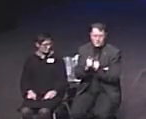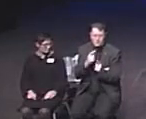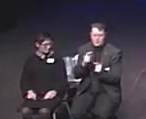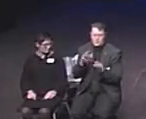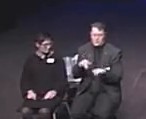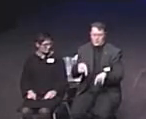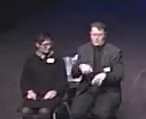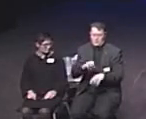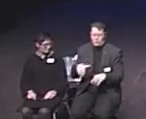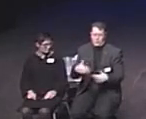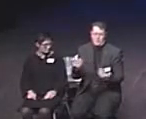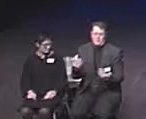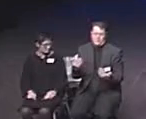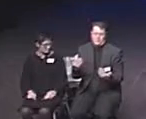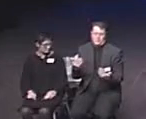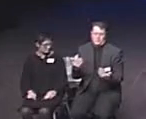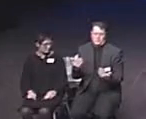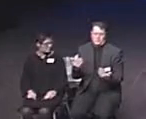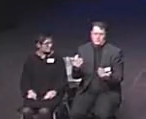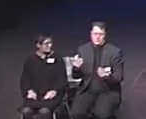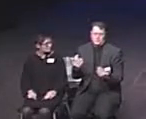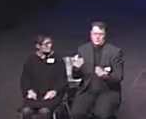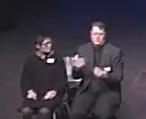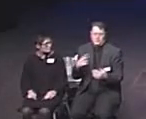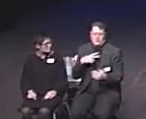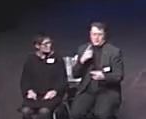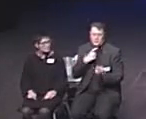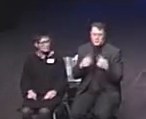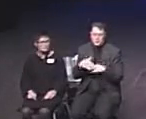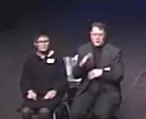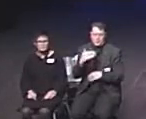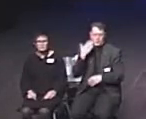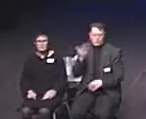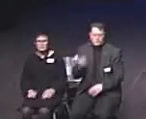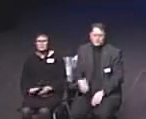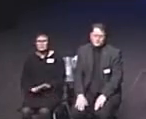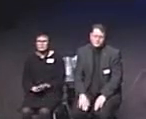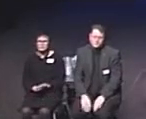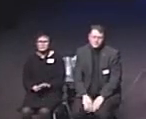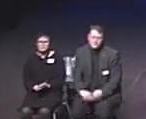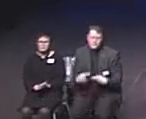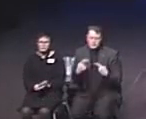all day as we didn't. I hope to get more chance to talk with you all. Thank you. Thank you.